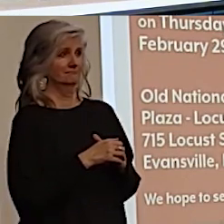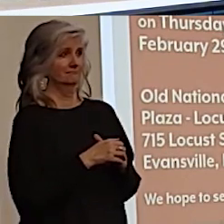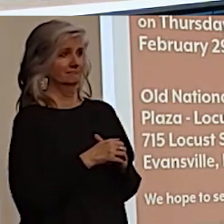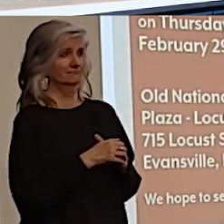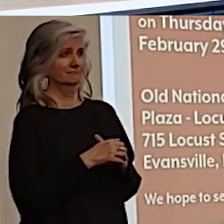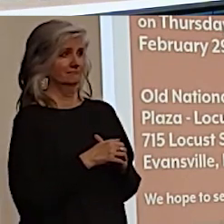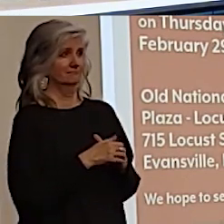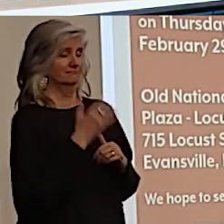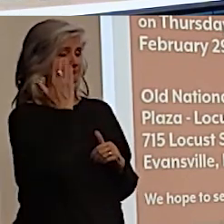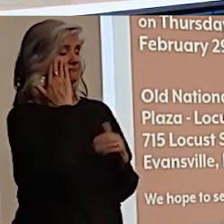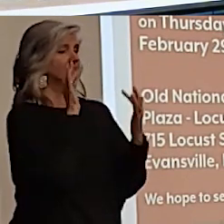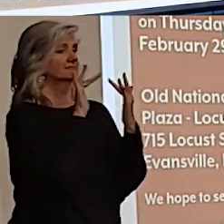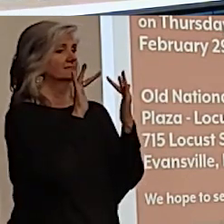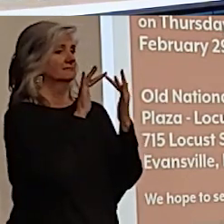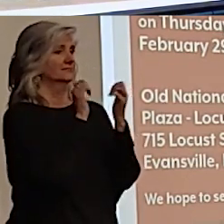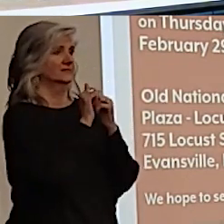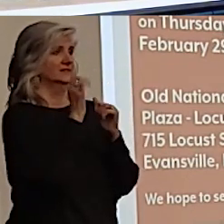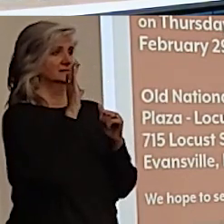contacts with CenterPoint